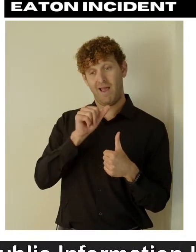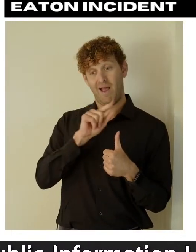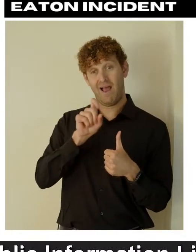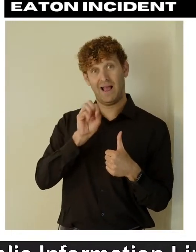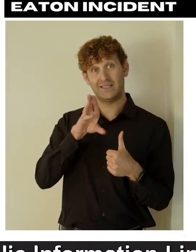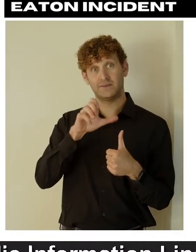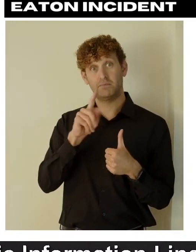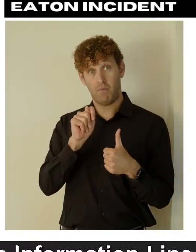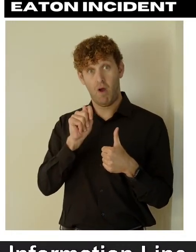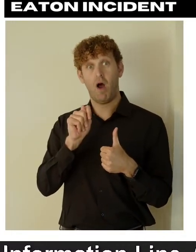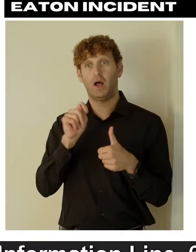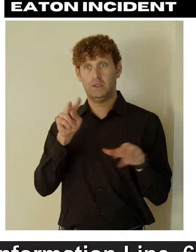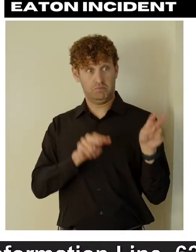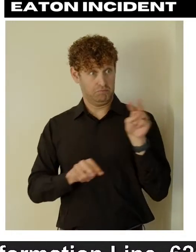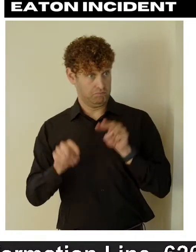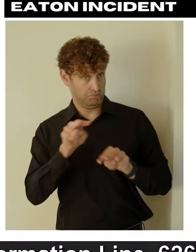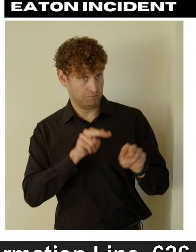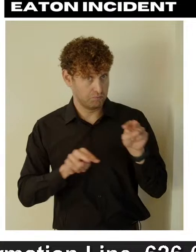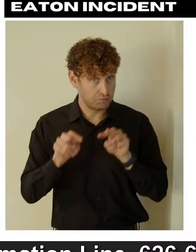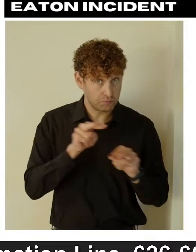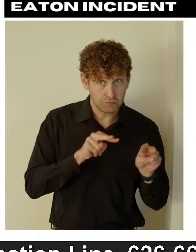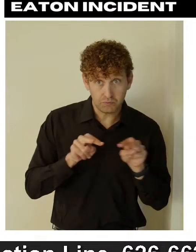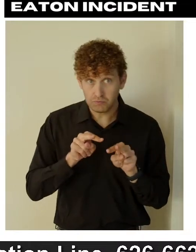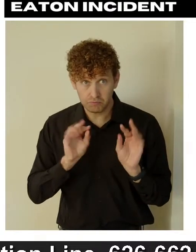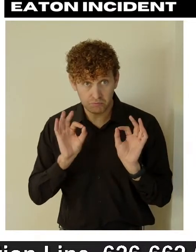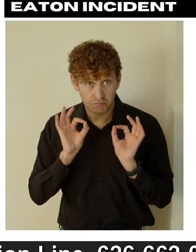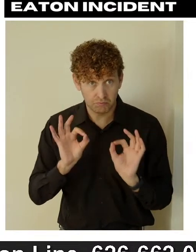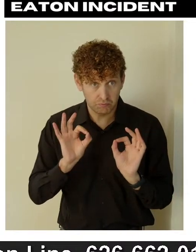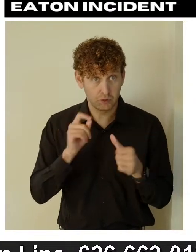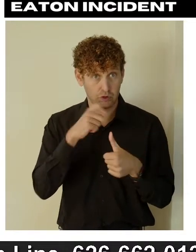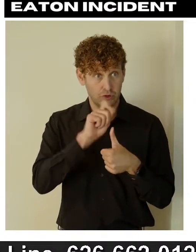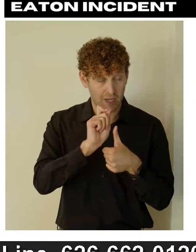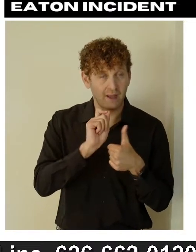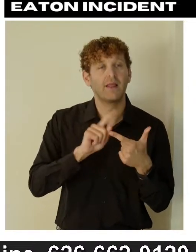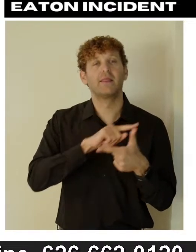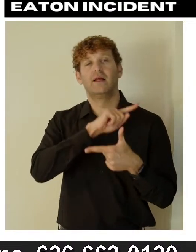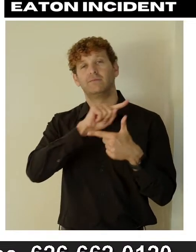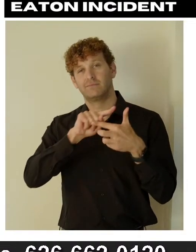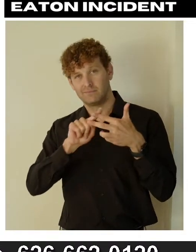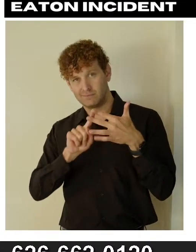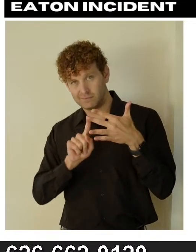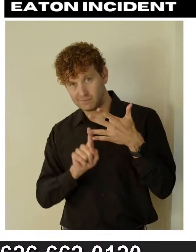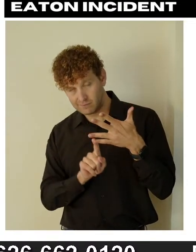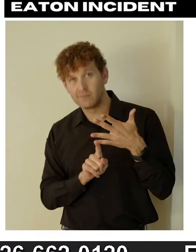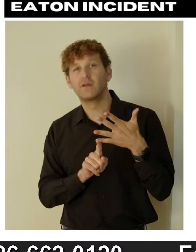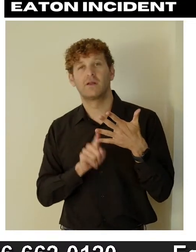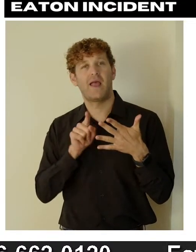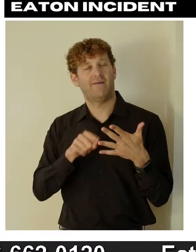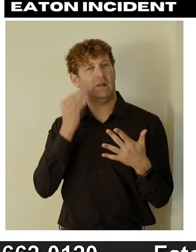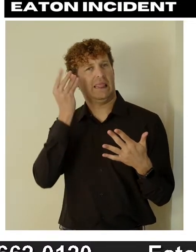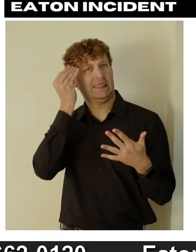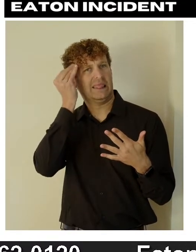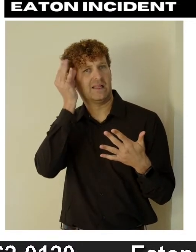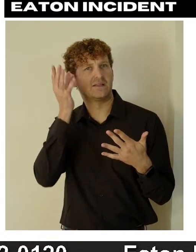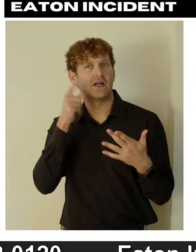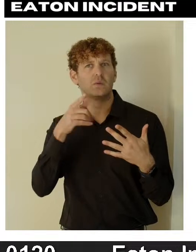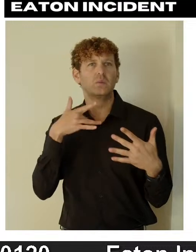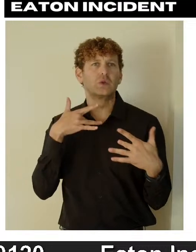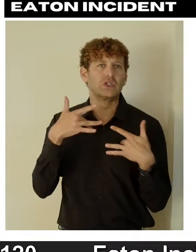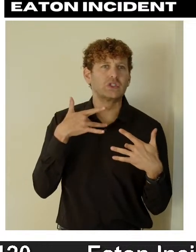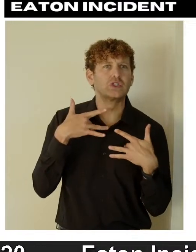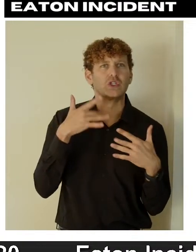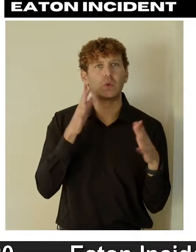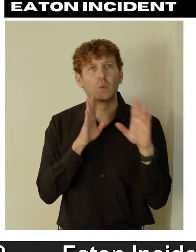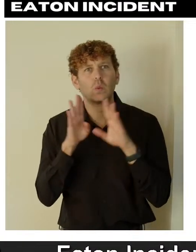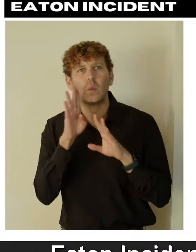these properties for reentry, we've got some points for you to consider and take a look at. It mainly is in concern with the attachment that we